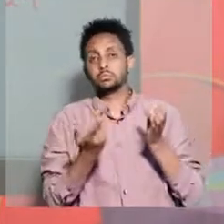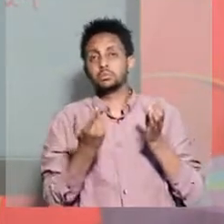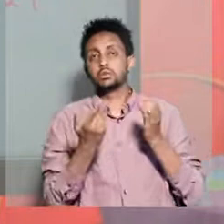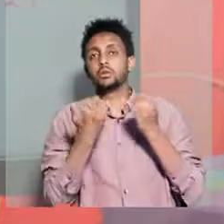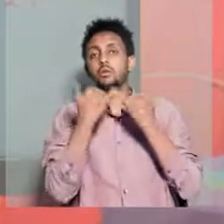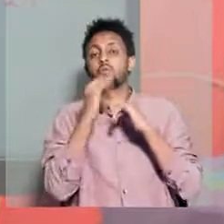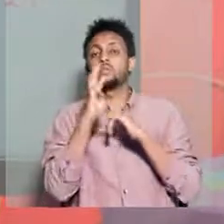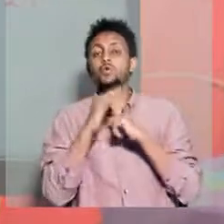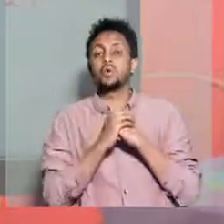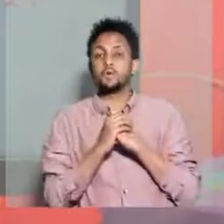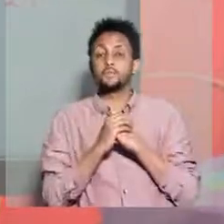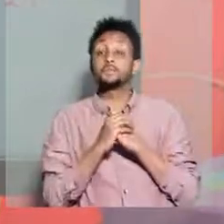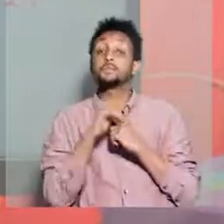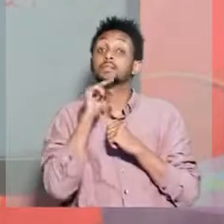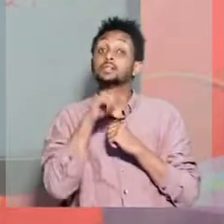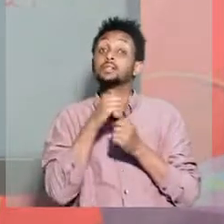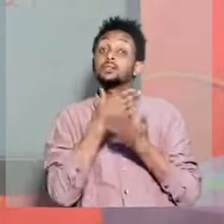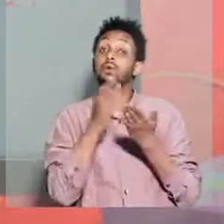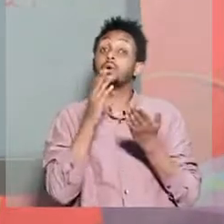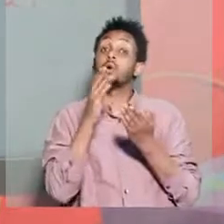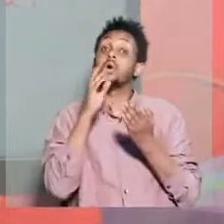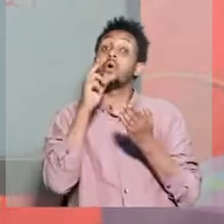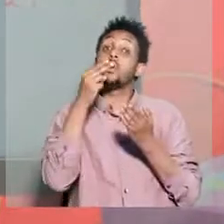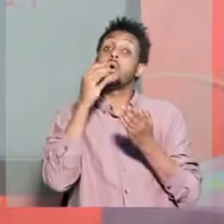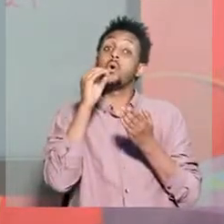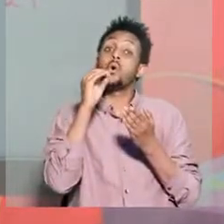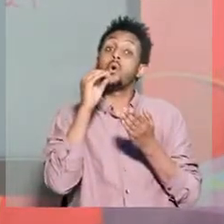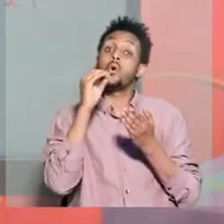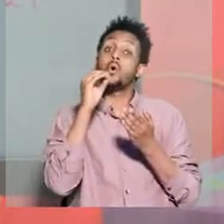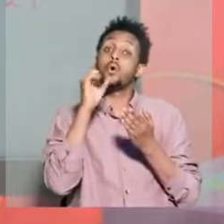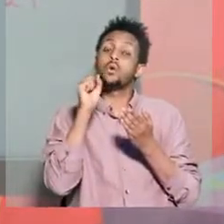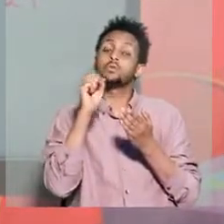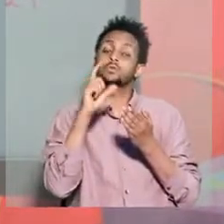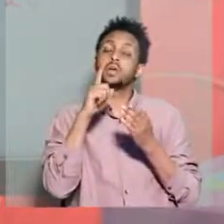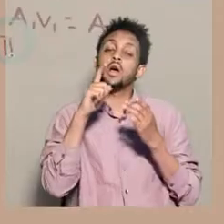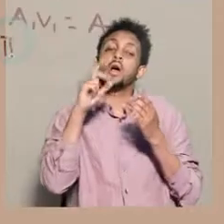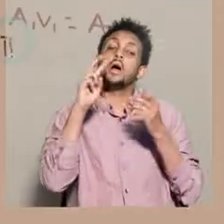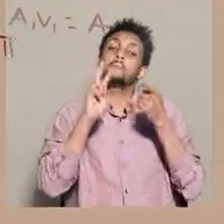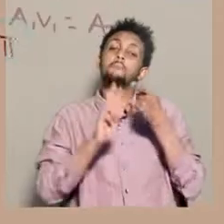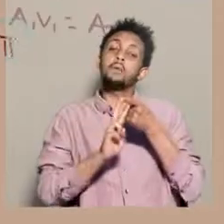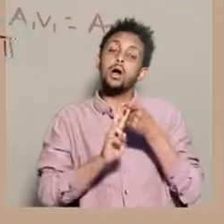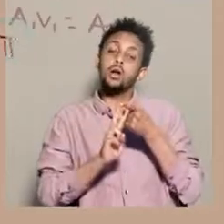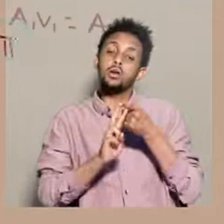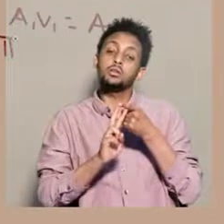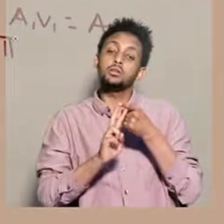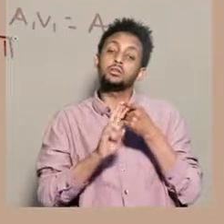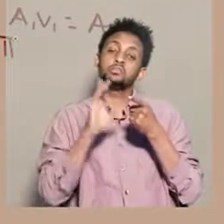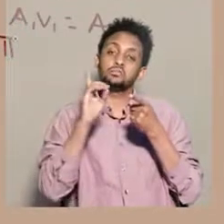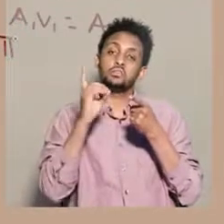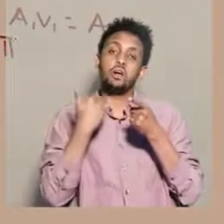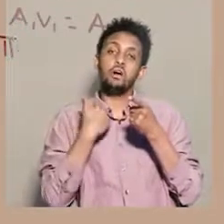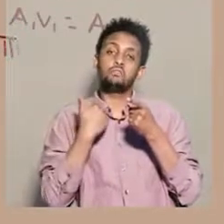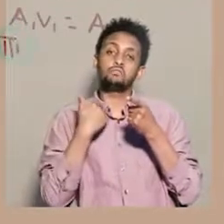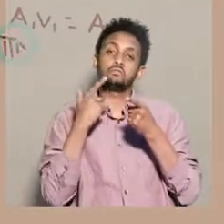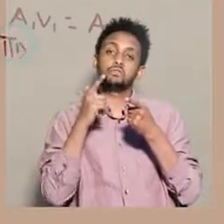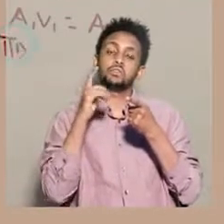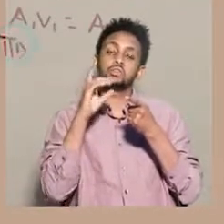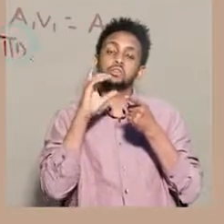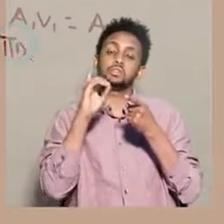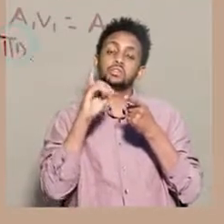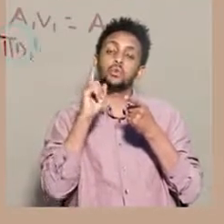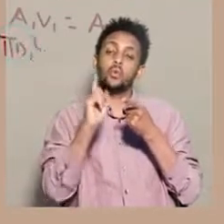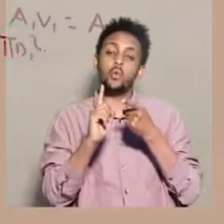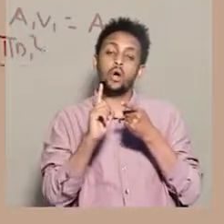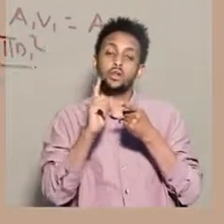over 4. In this case, for the hose, it's possible to say pi, the diameter is already given to be pi